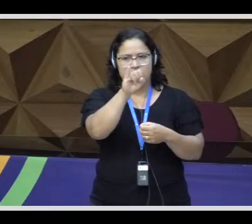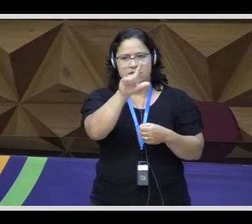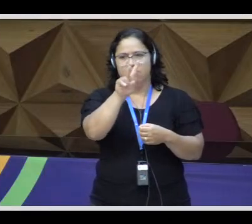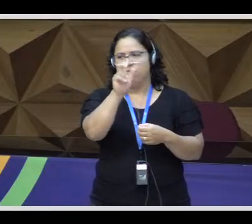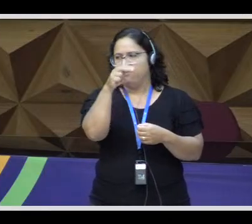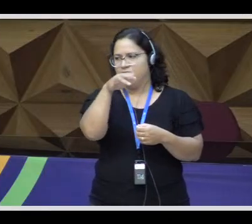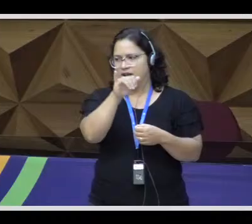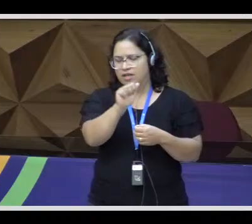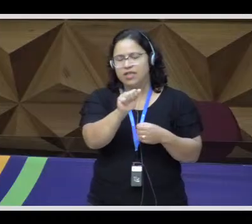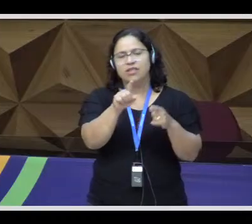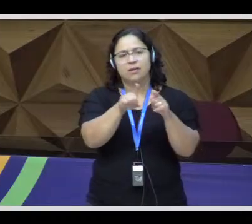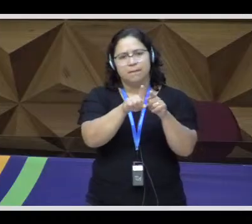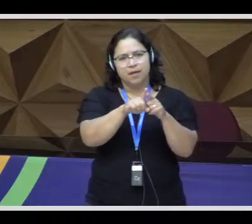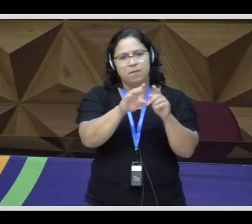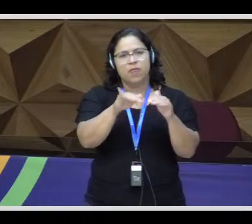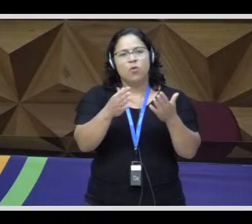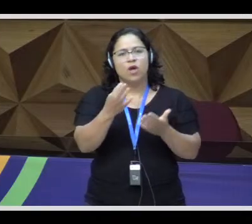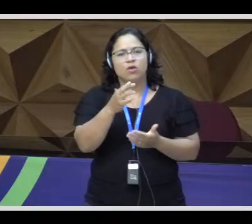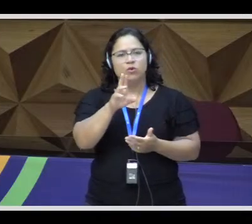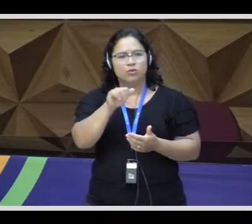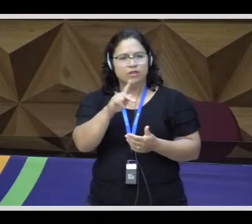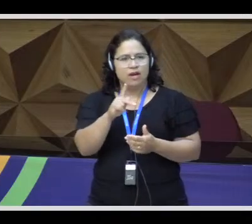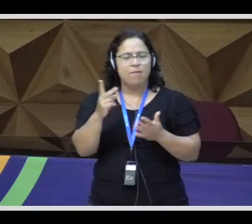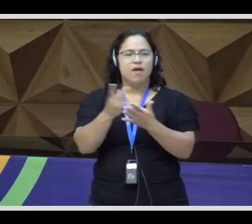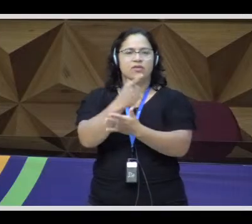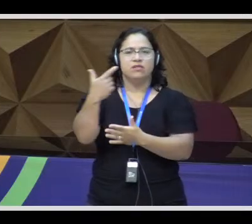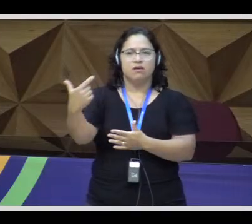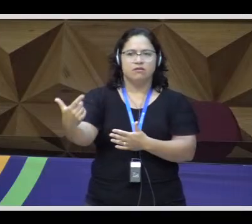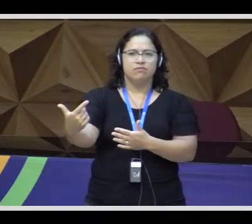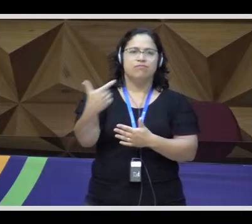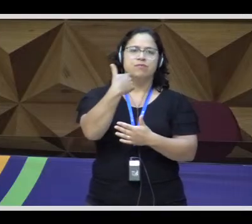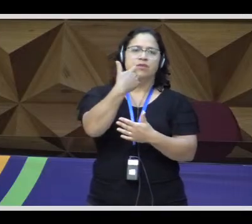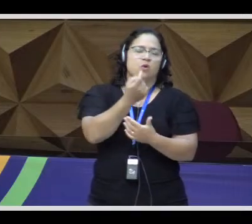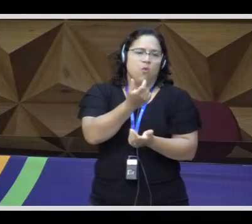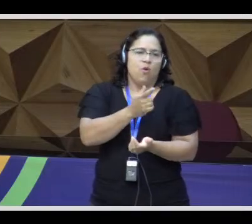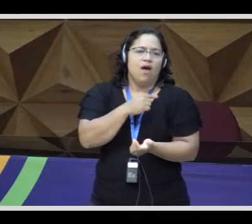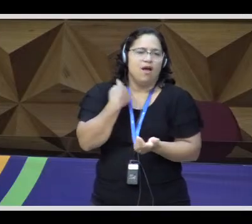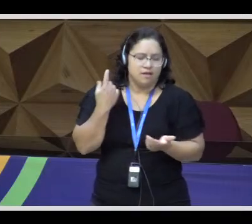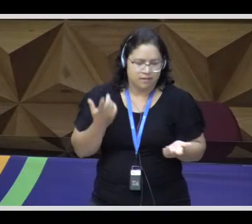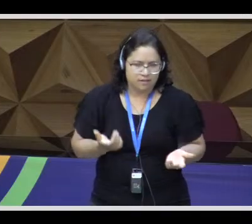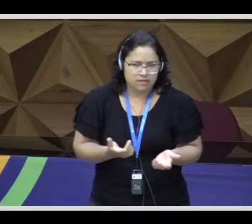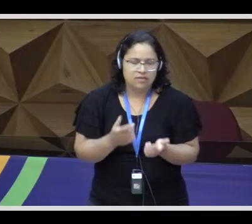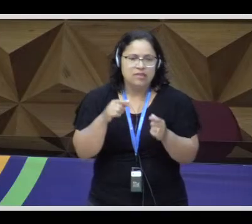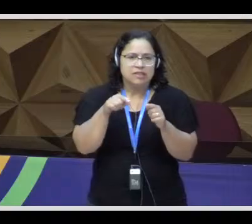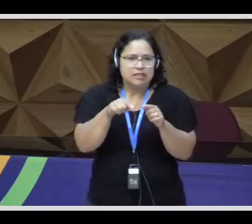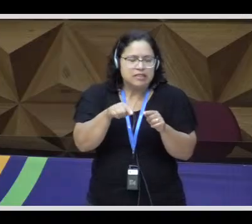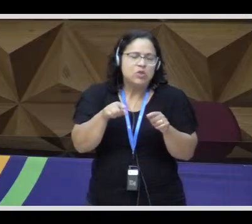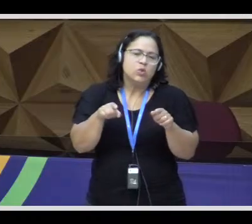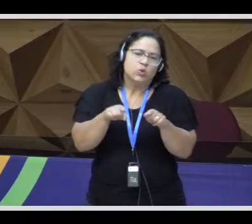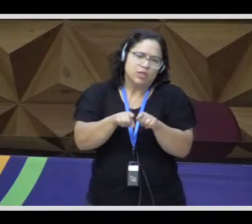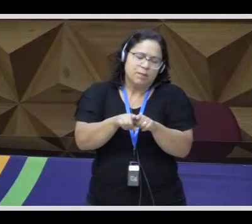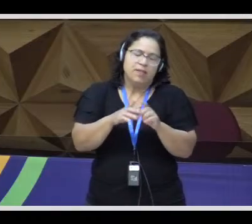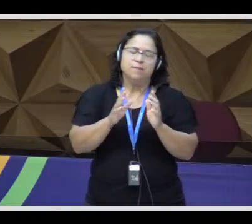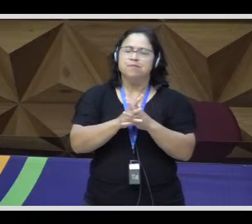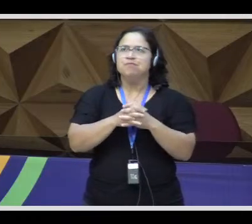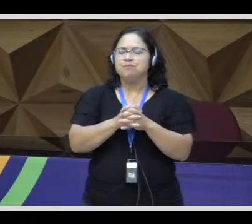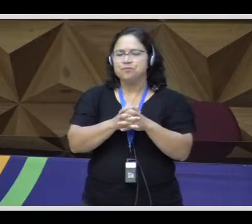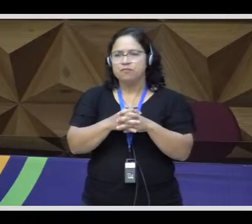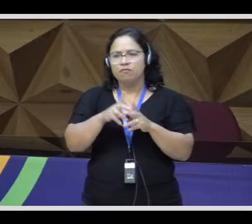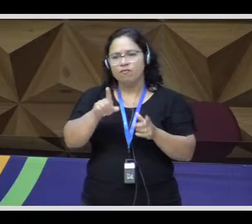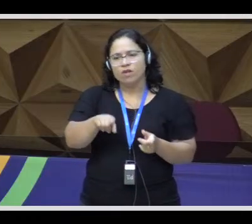these exogenous shocks and trying to model to see what happens in the election. And the other student is doing the same thing in